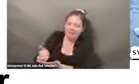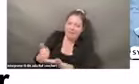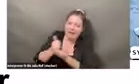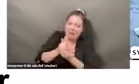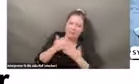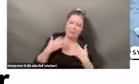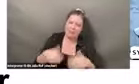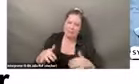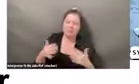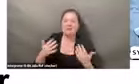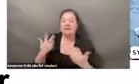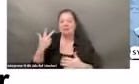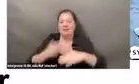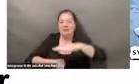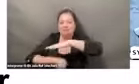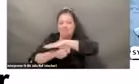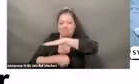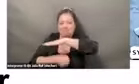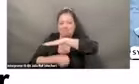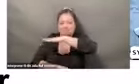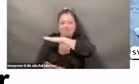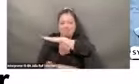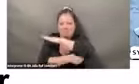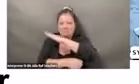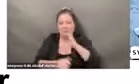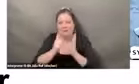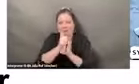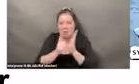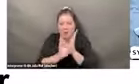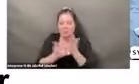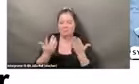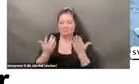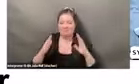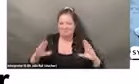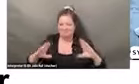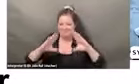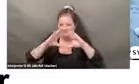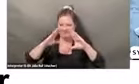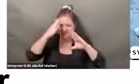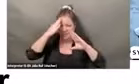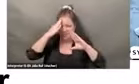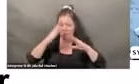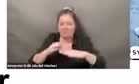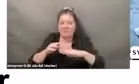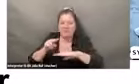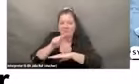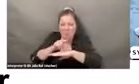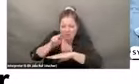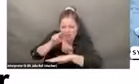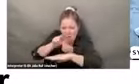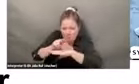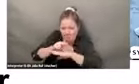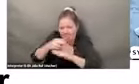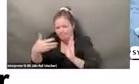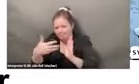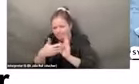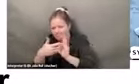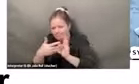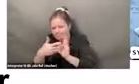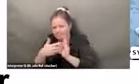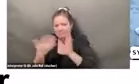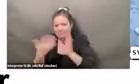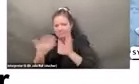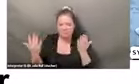three pillars of the legislation, monitoring and assessment, accessibility statement, is really working